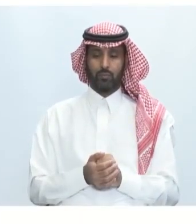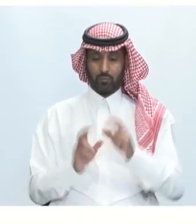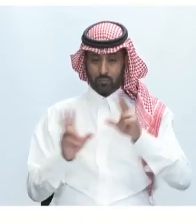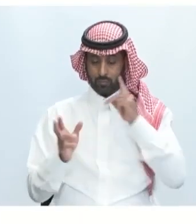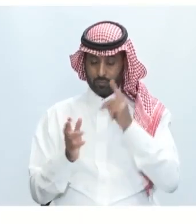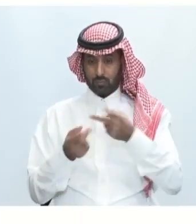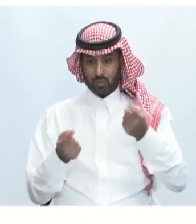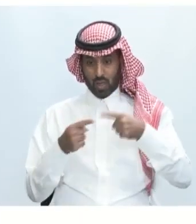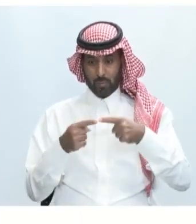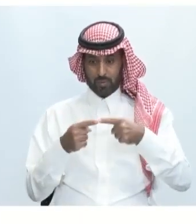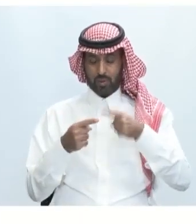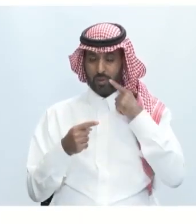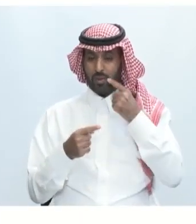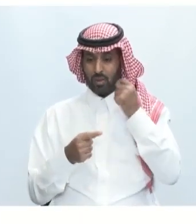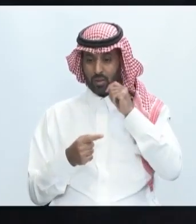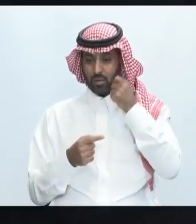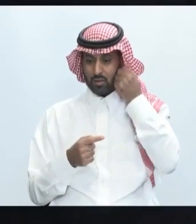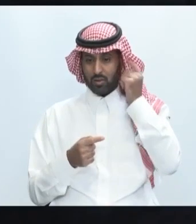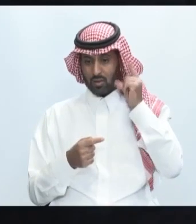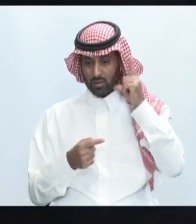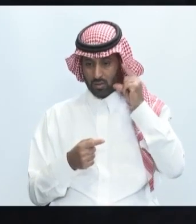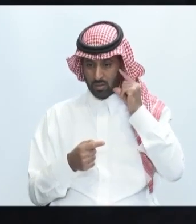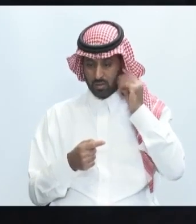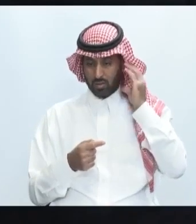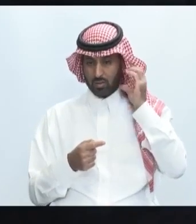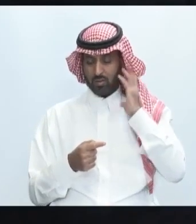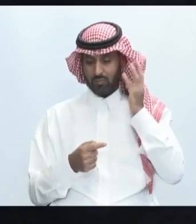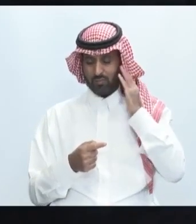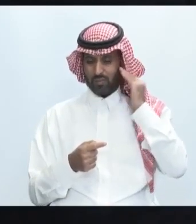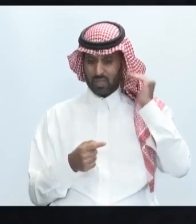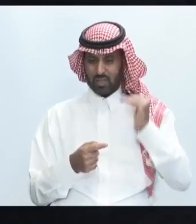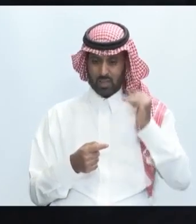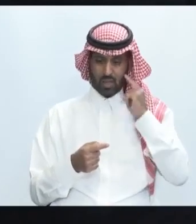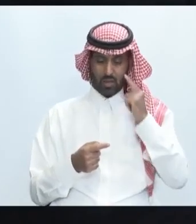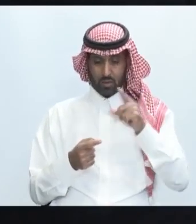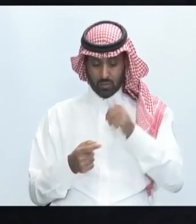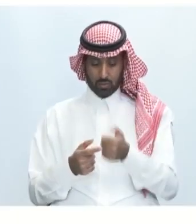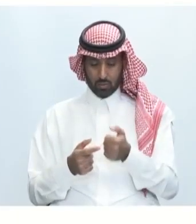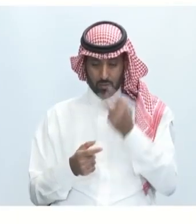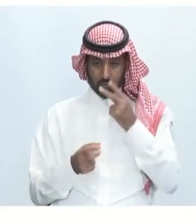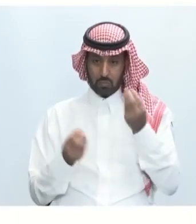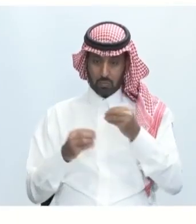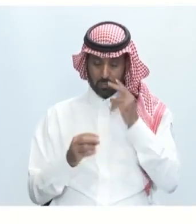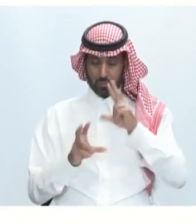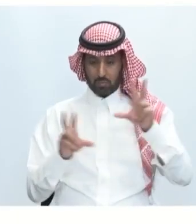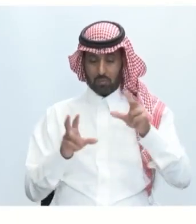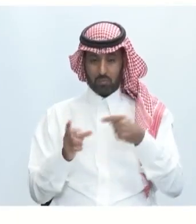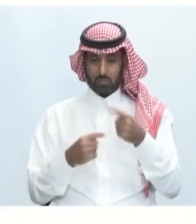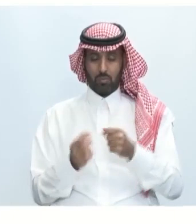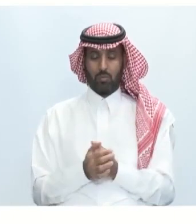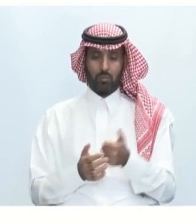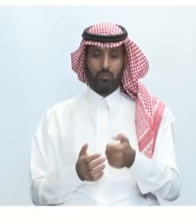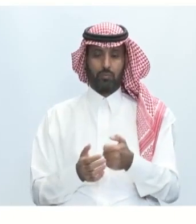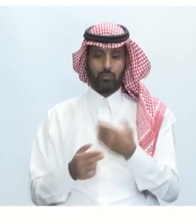the opposite, that teenagers also watch TV. Actually, it's 104 hours a month, which is a